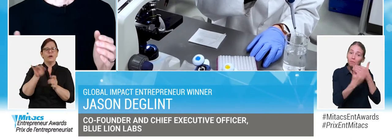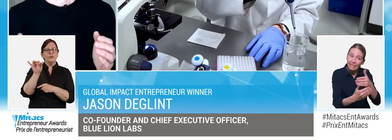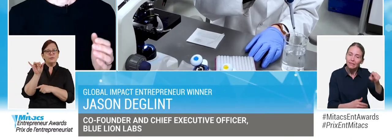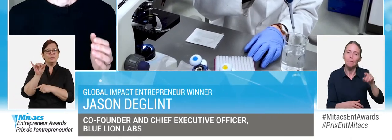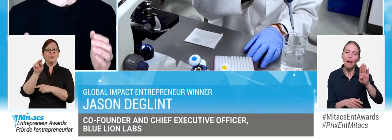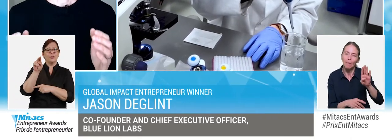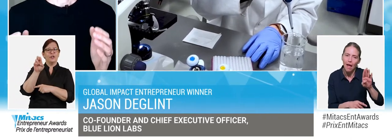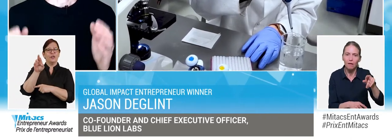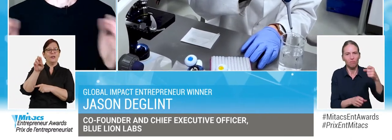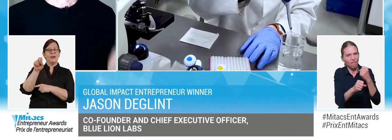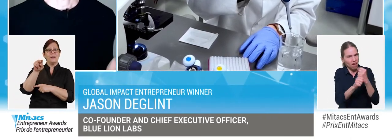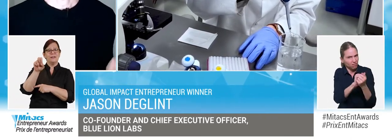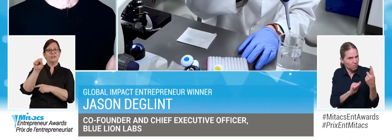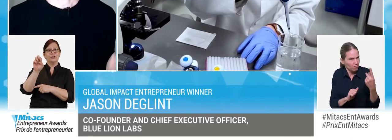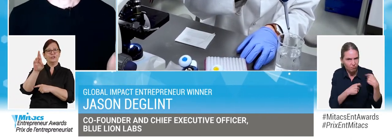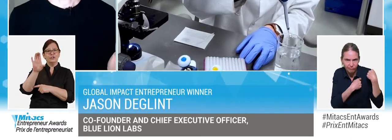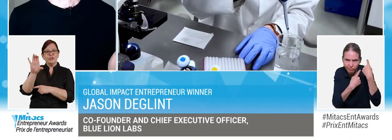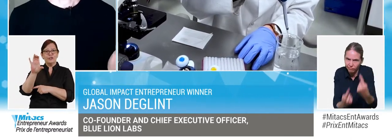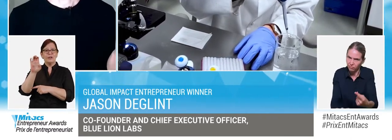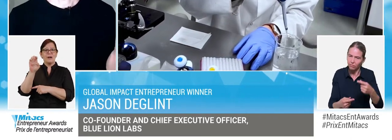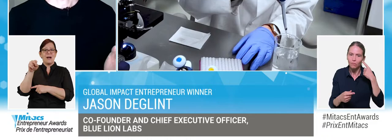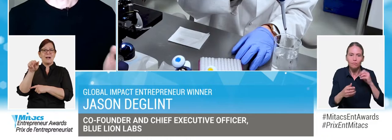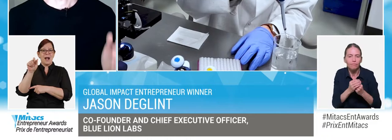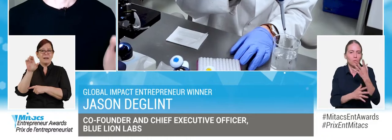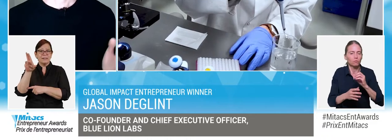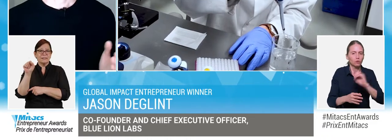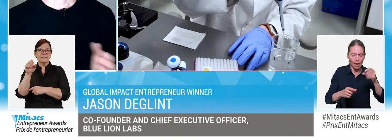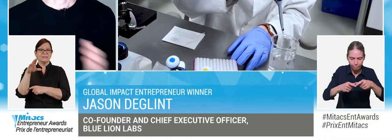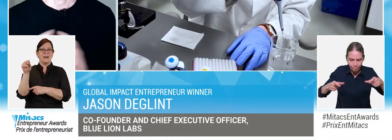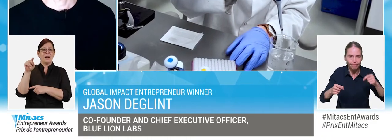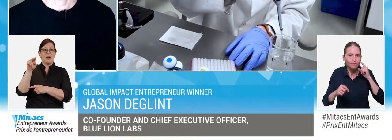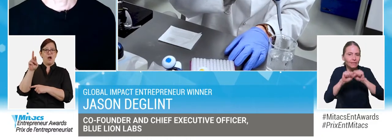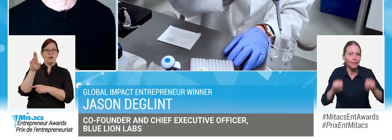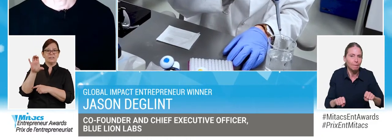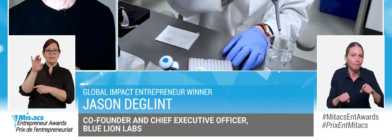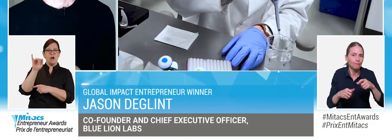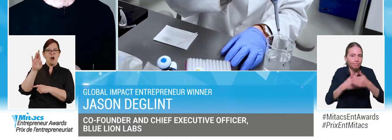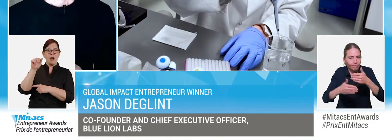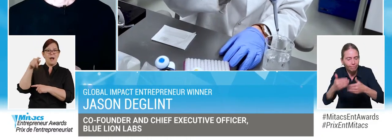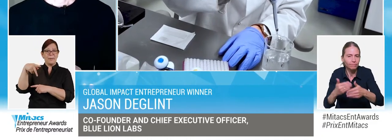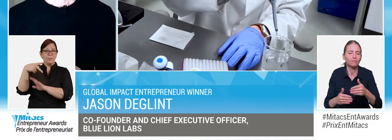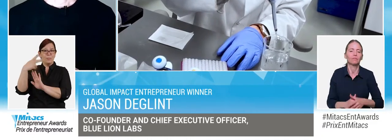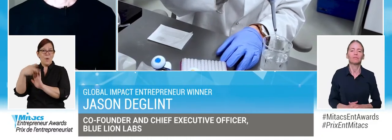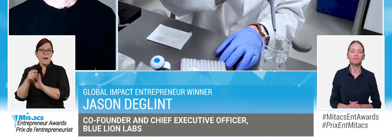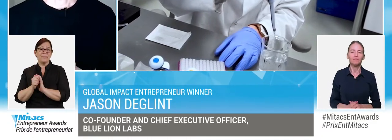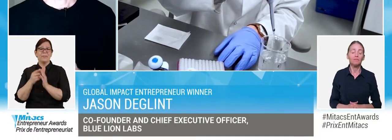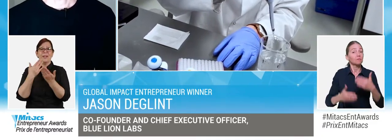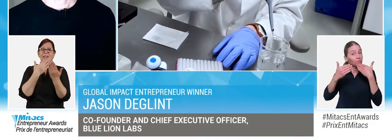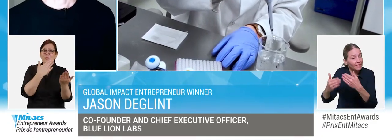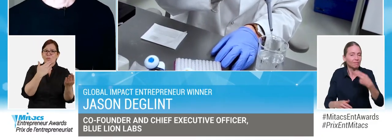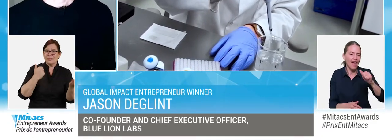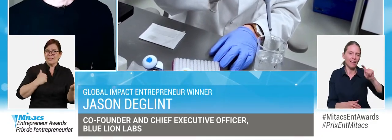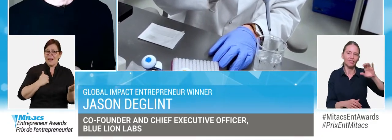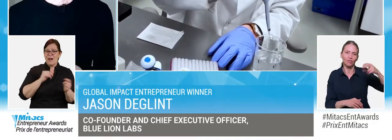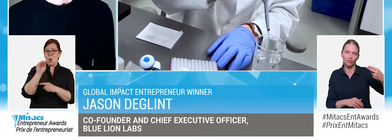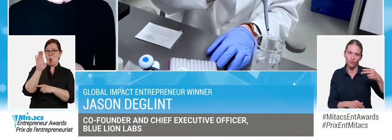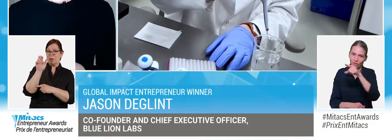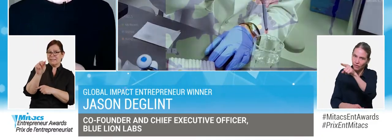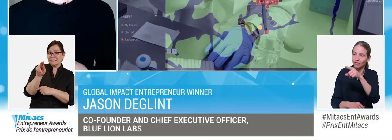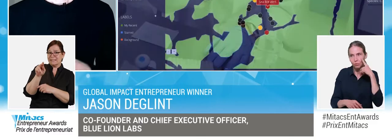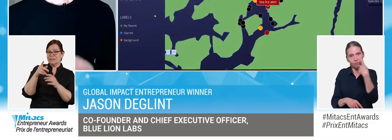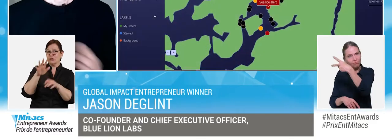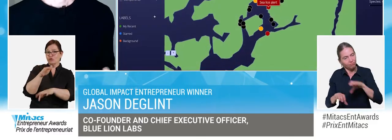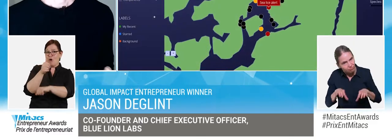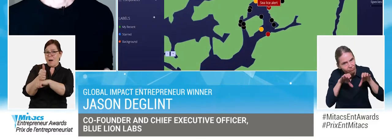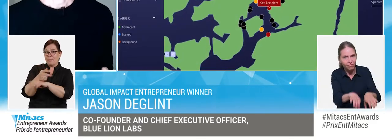Canada, there's a number of organizations I want to thank. First off, thank you AquaHacking for being Blue Lion's very first investment